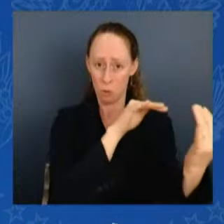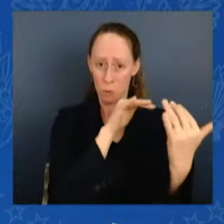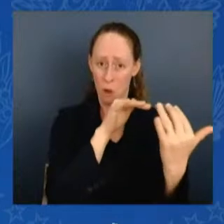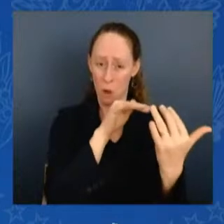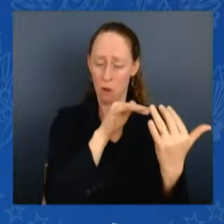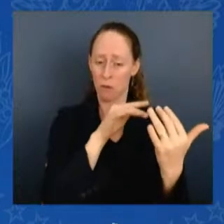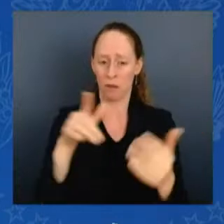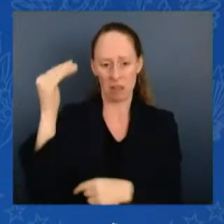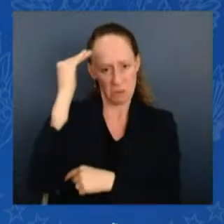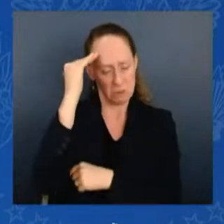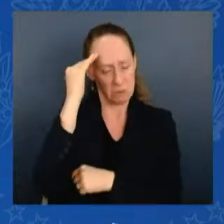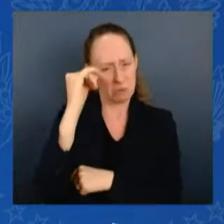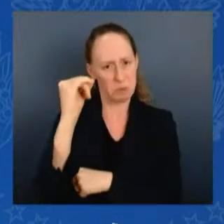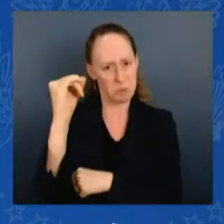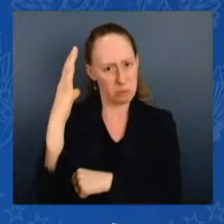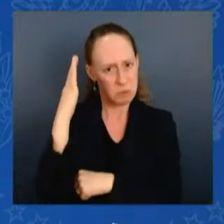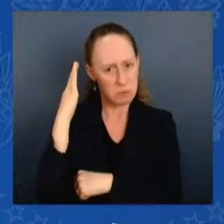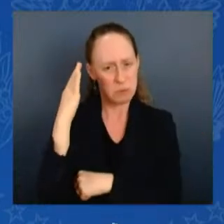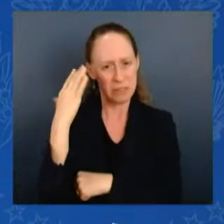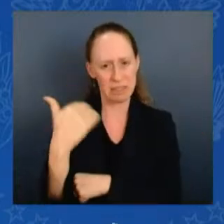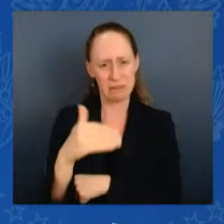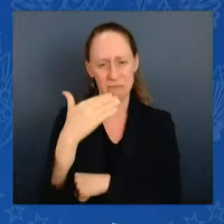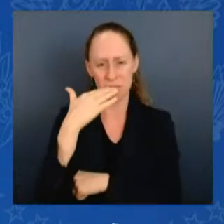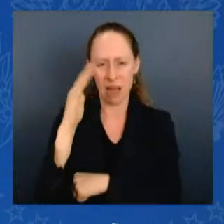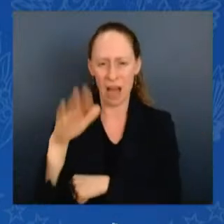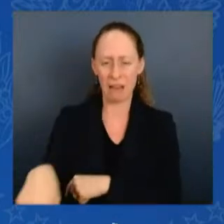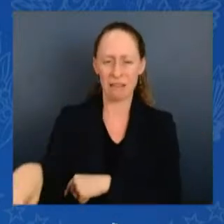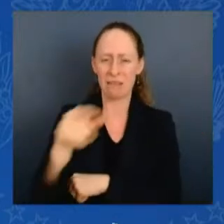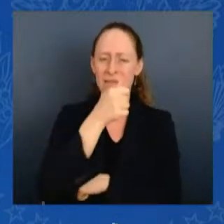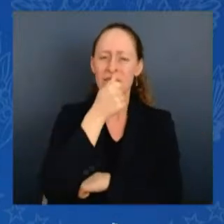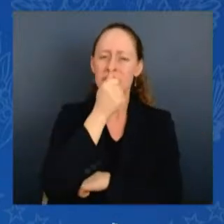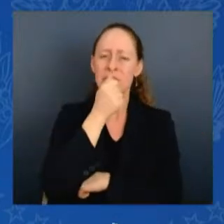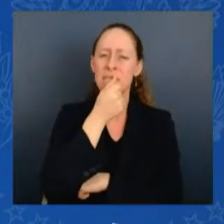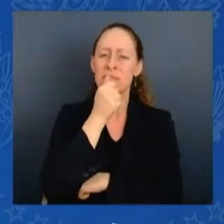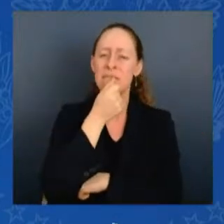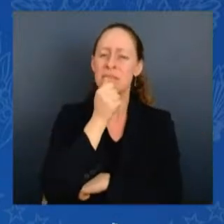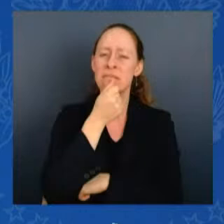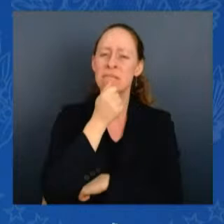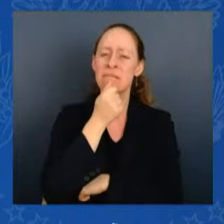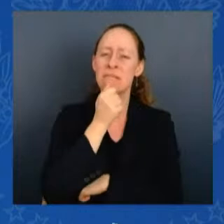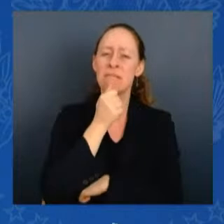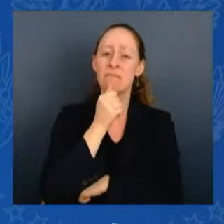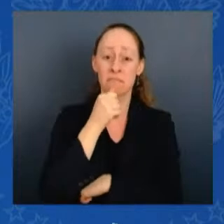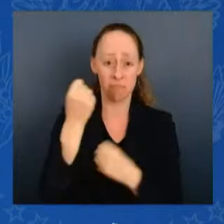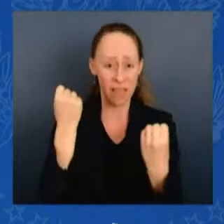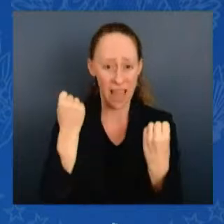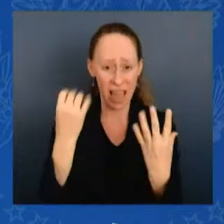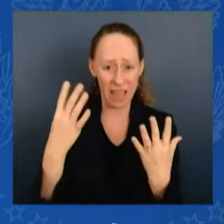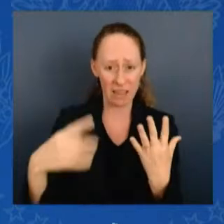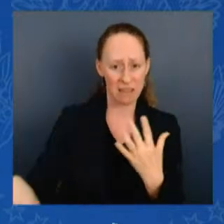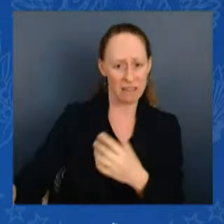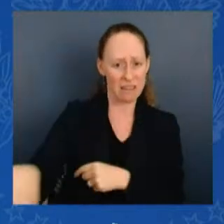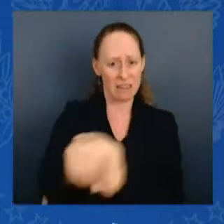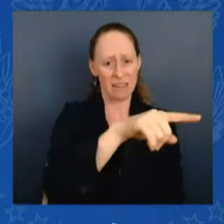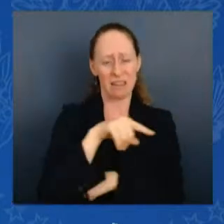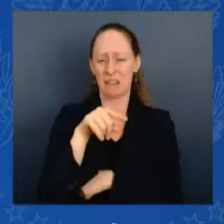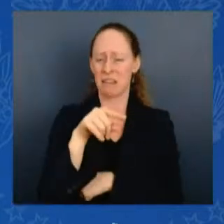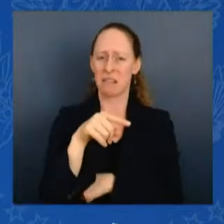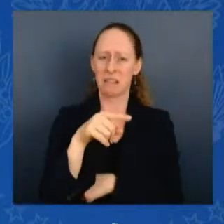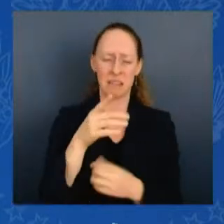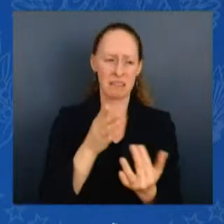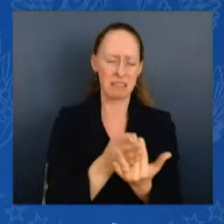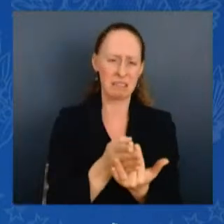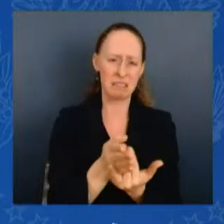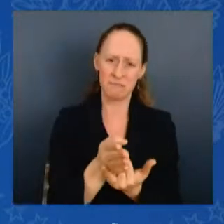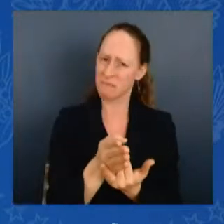suffering, and the terrible human cost of war. They were determined that this should never